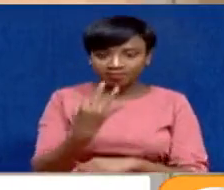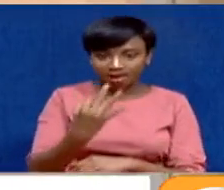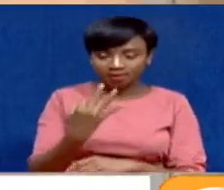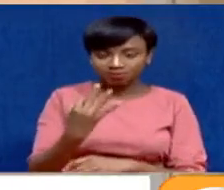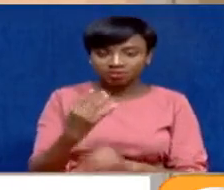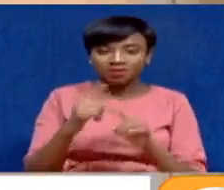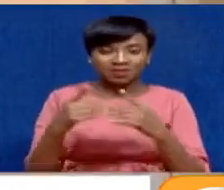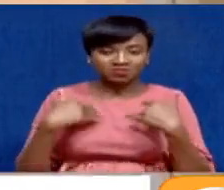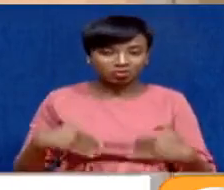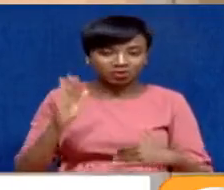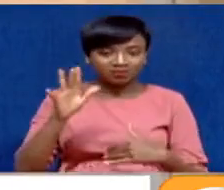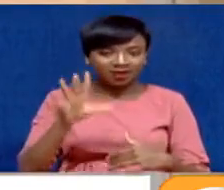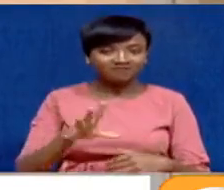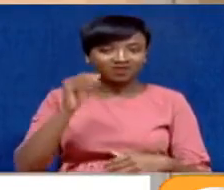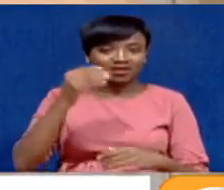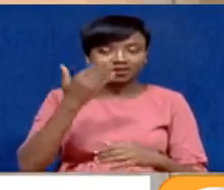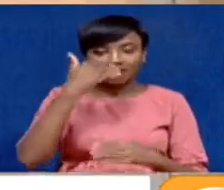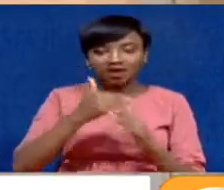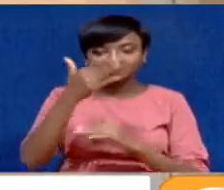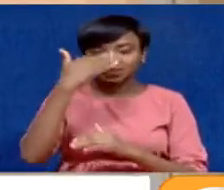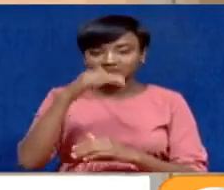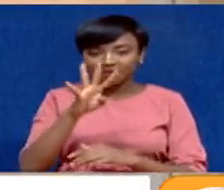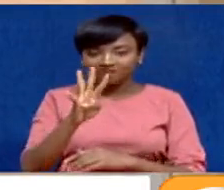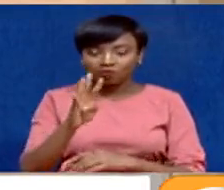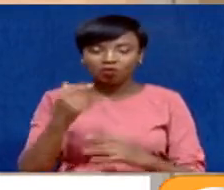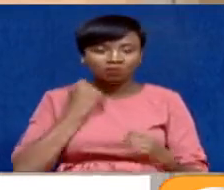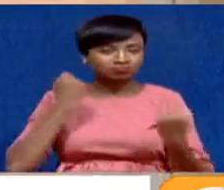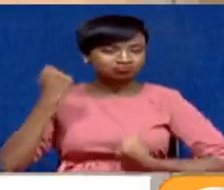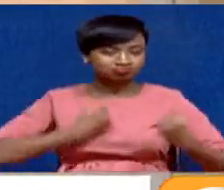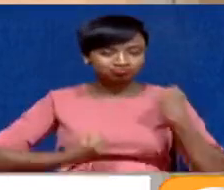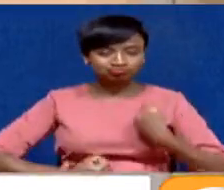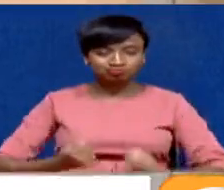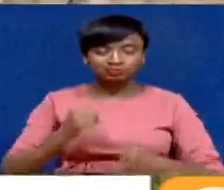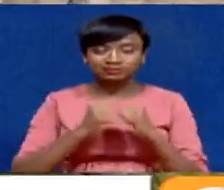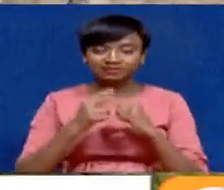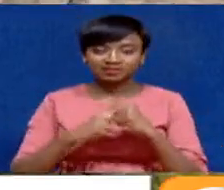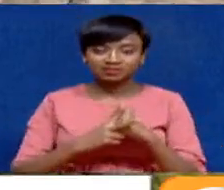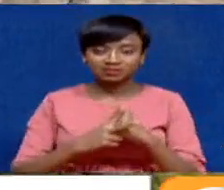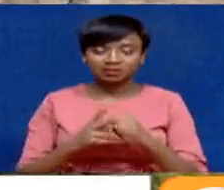was discovered dumped 4 days later, Marianne Nyambura reports.